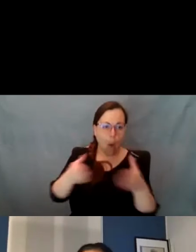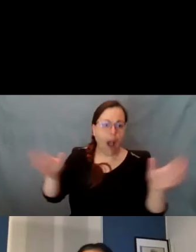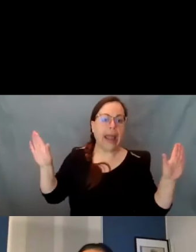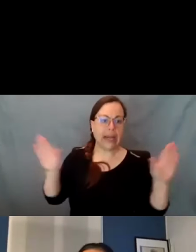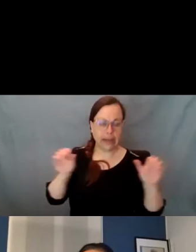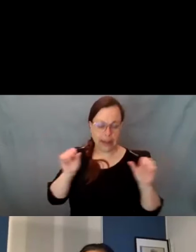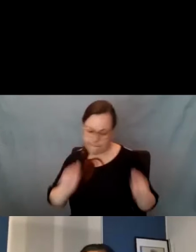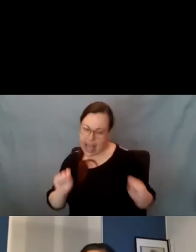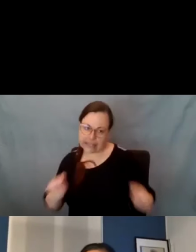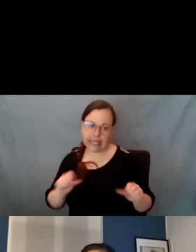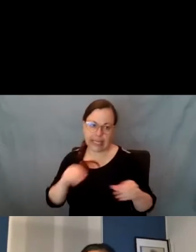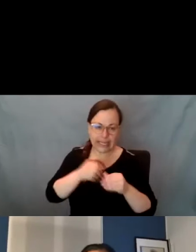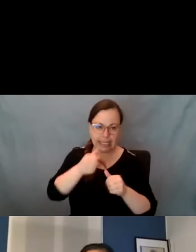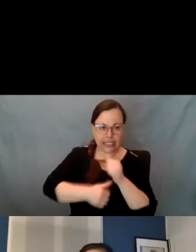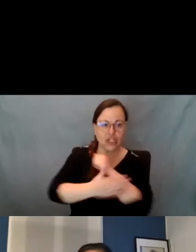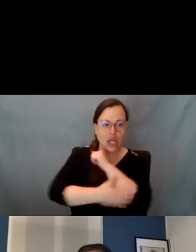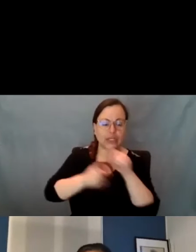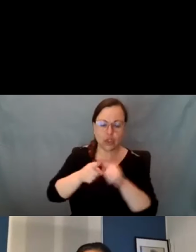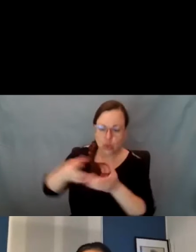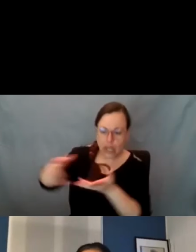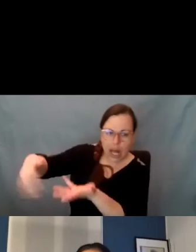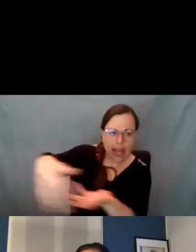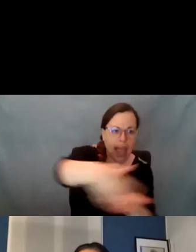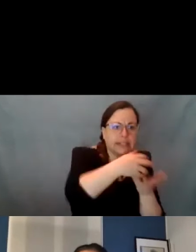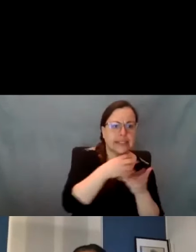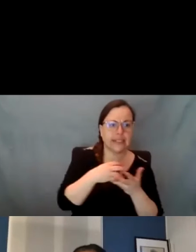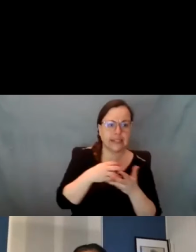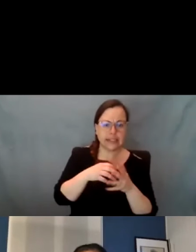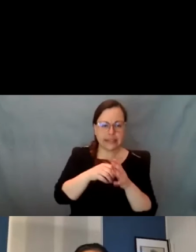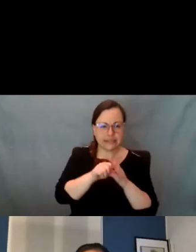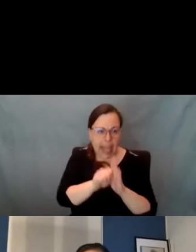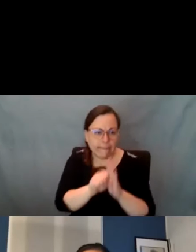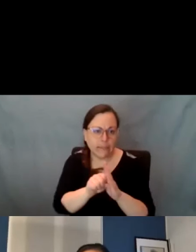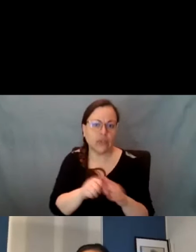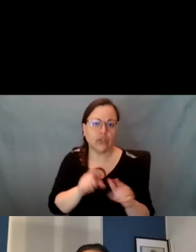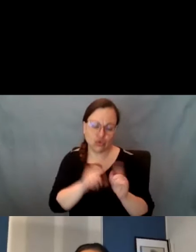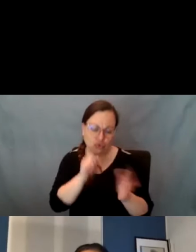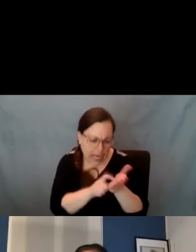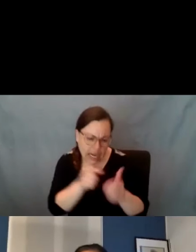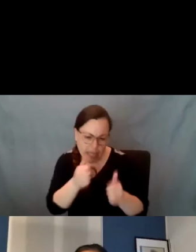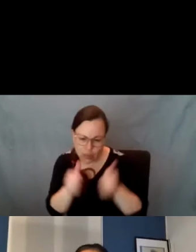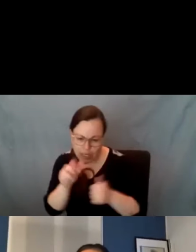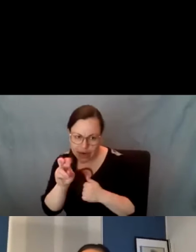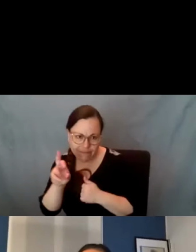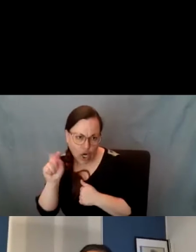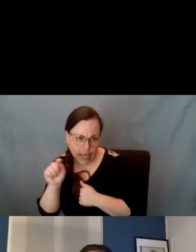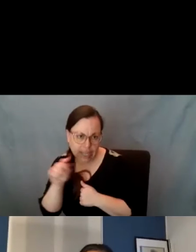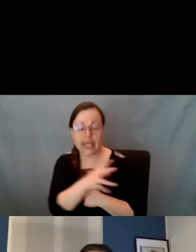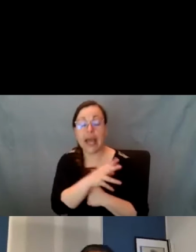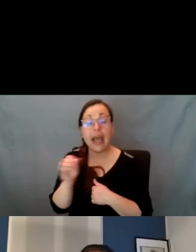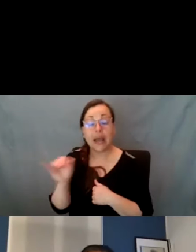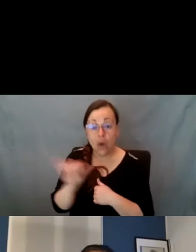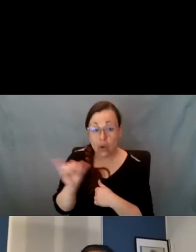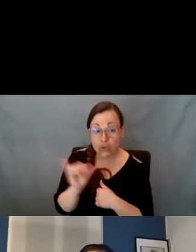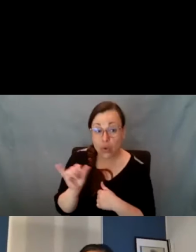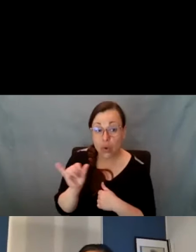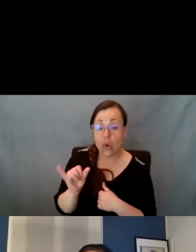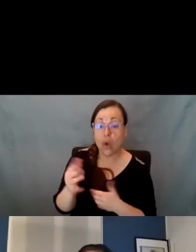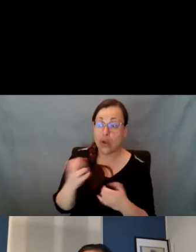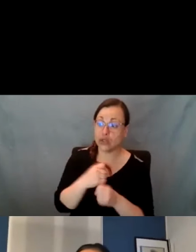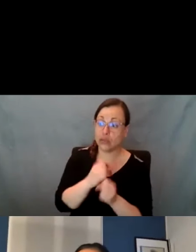countries to collect the samples, to test them, to characterize the variants. And thirdly, that once we have